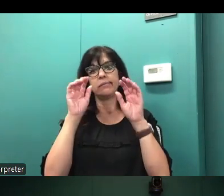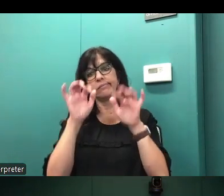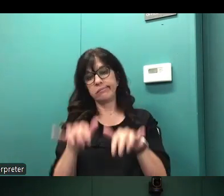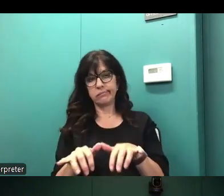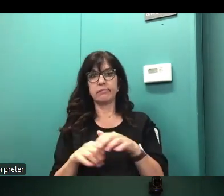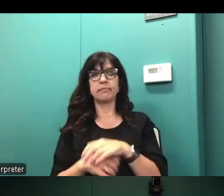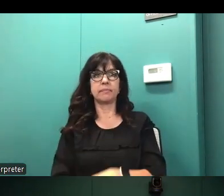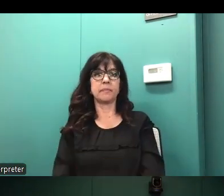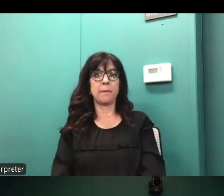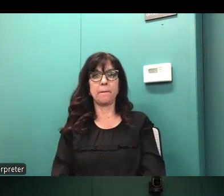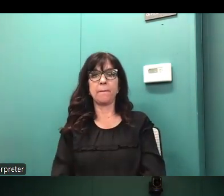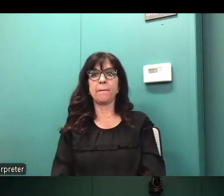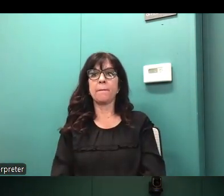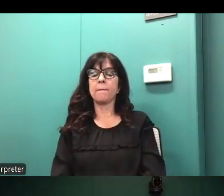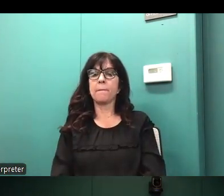it.